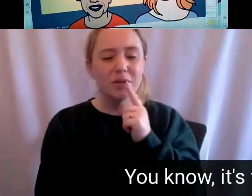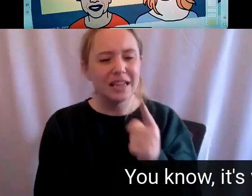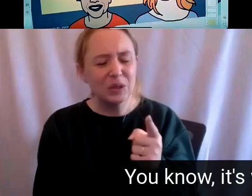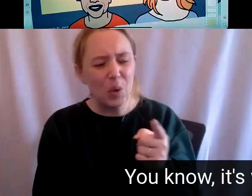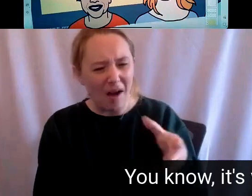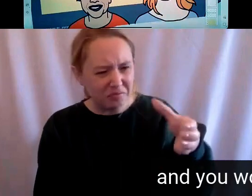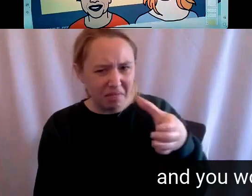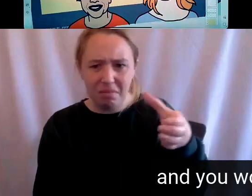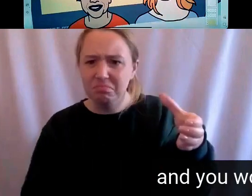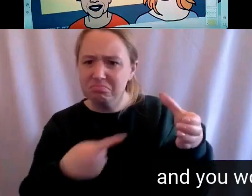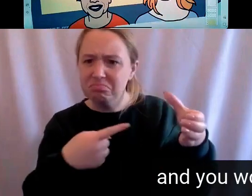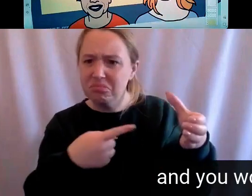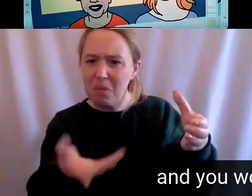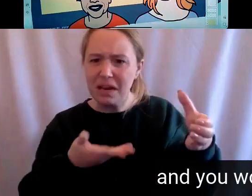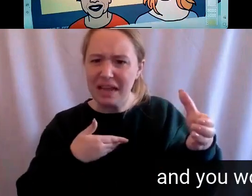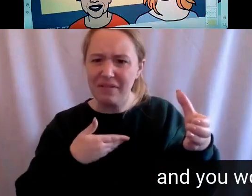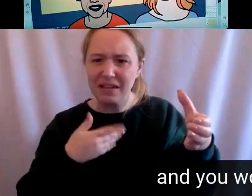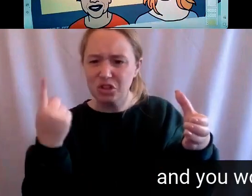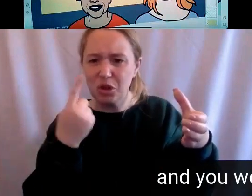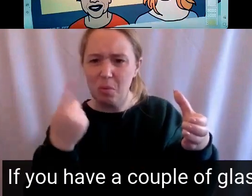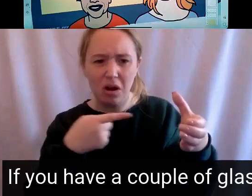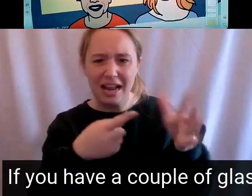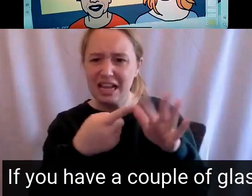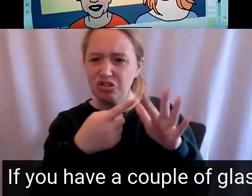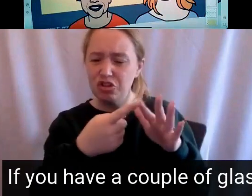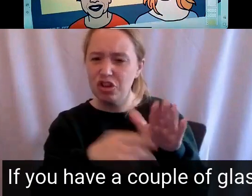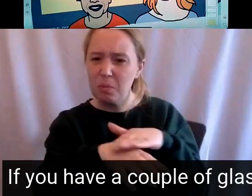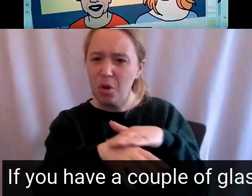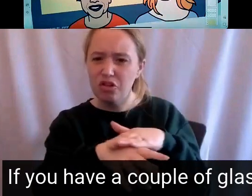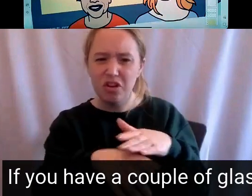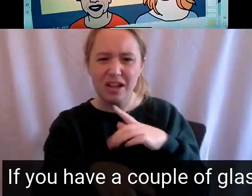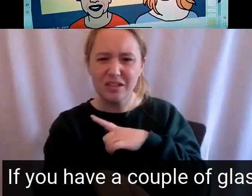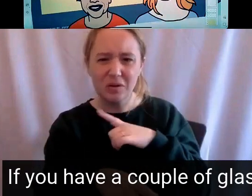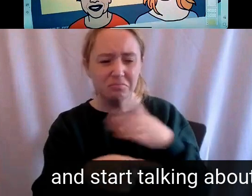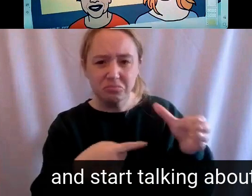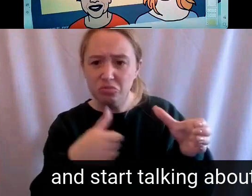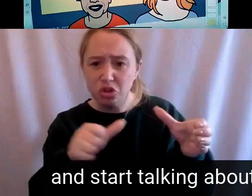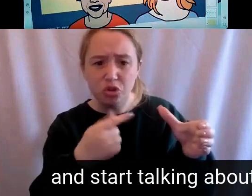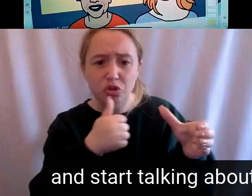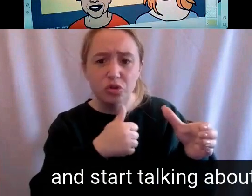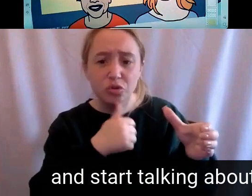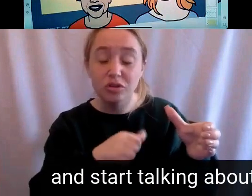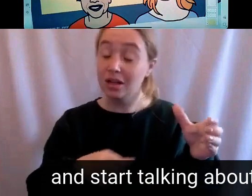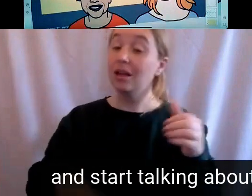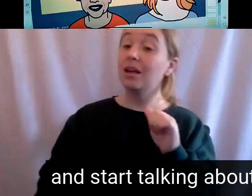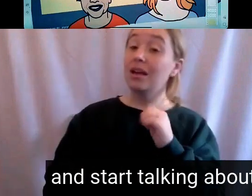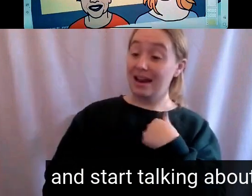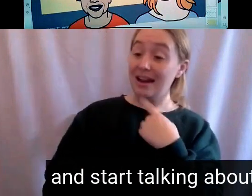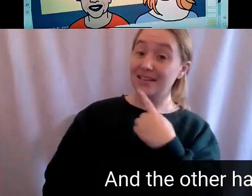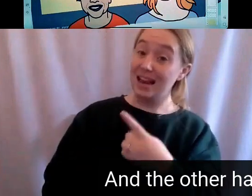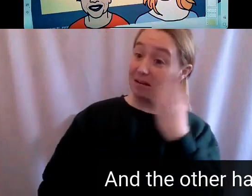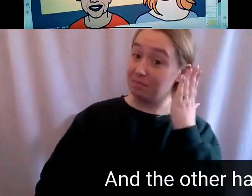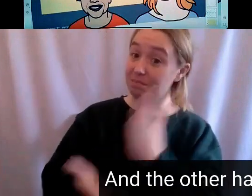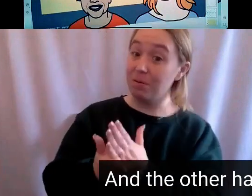very important. And we give it to, you would be amazed. If you have a couple of glasses of wine with your girlfriends and start talking about it, half of them will be